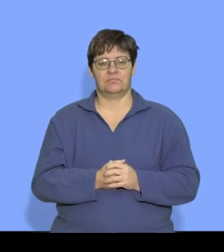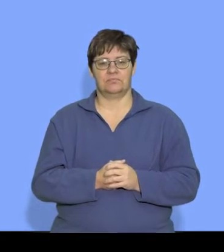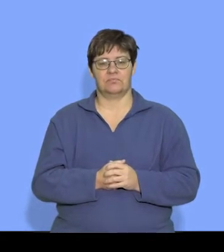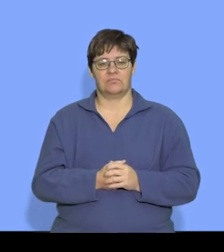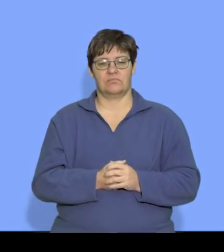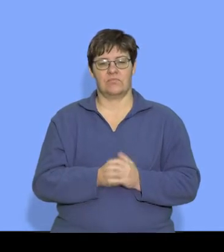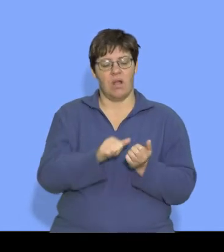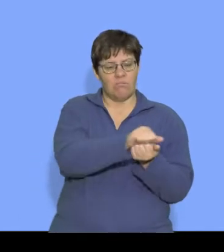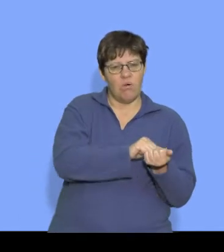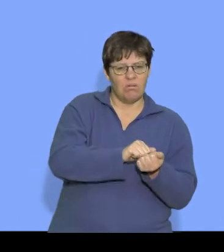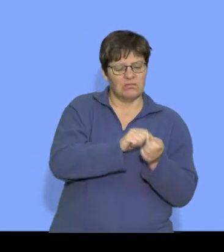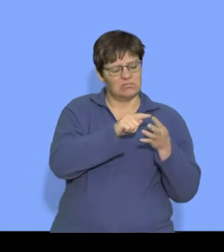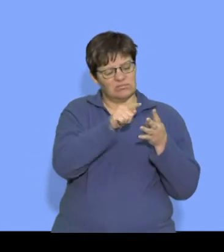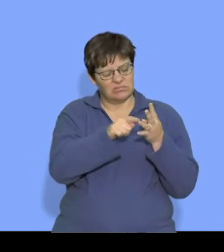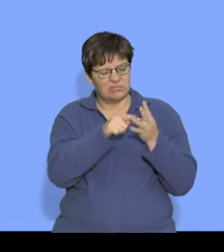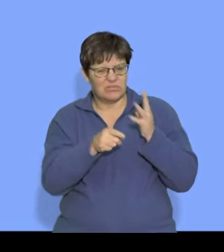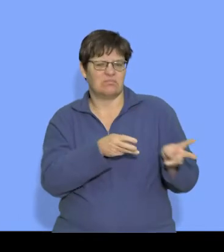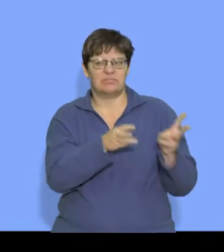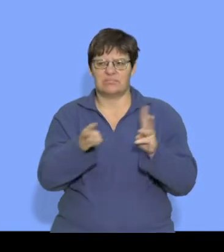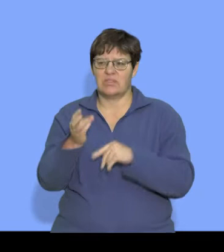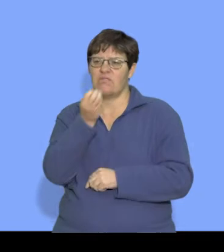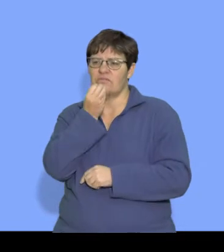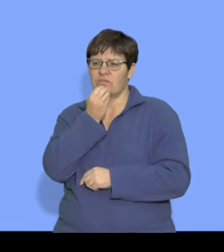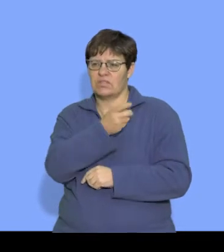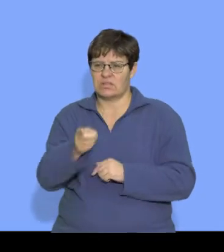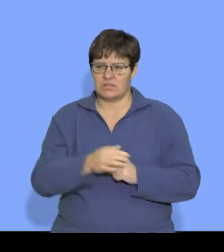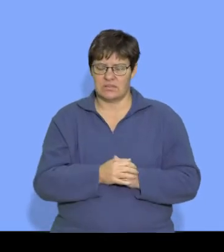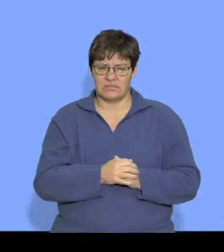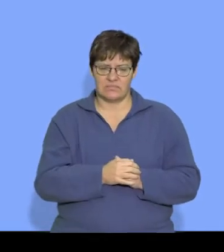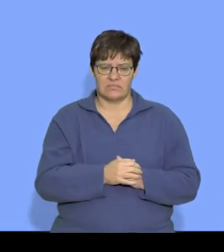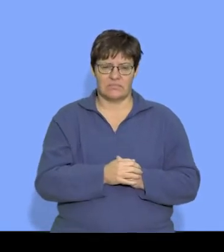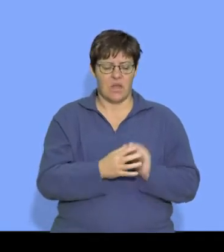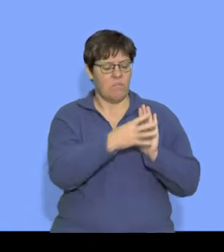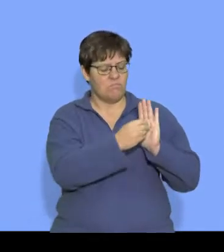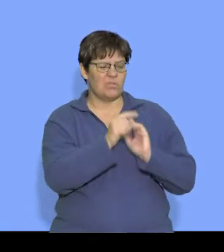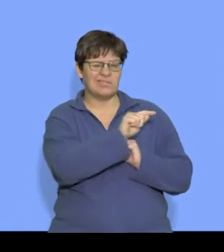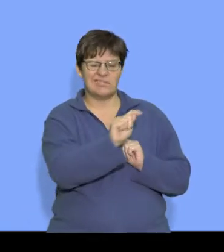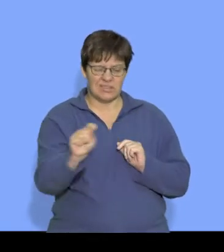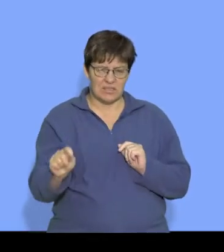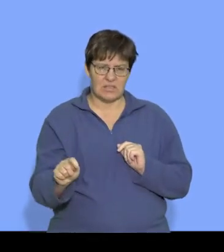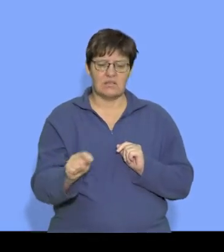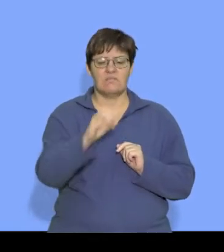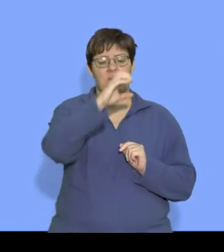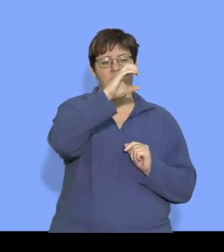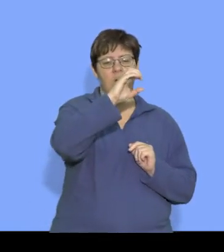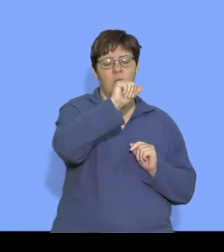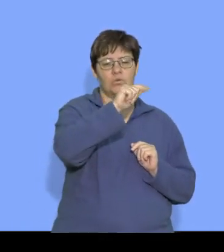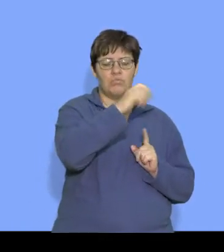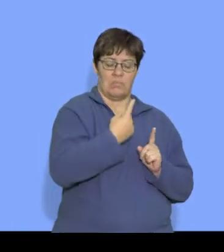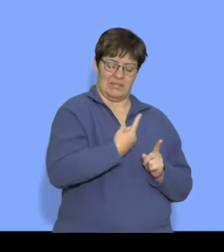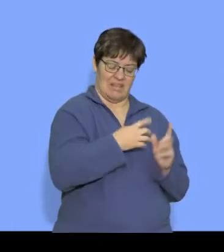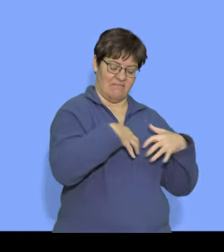There are different modes of nutrition, guys. We've spent some time previously looking at autotrophs, and these are individuals that produce